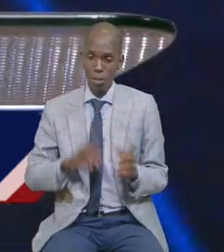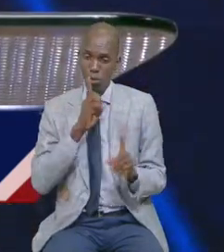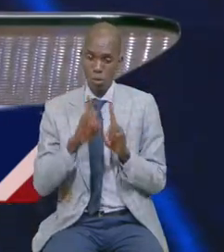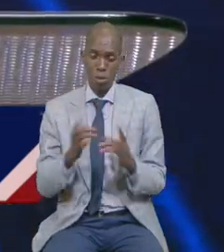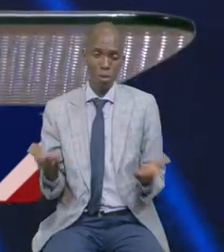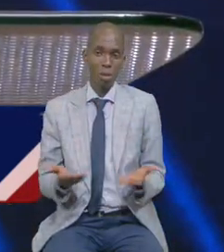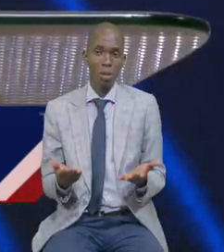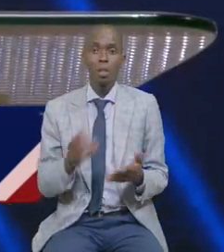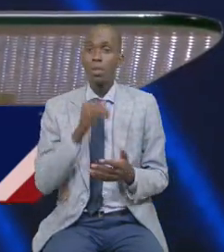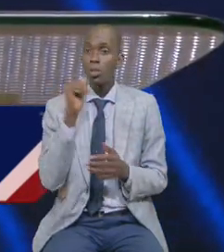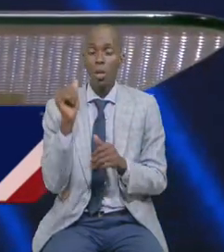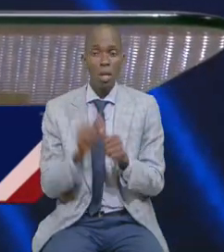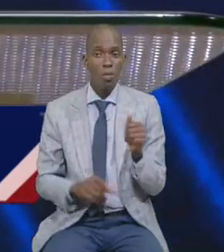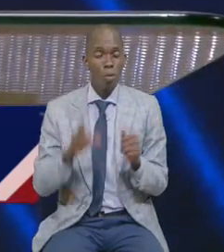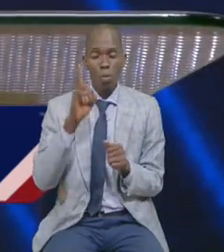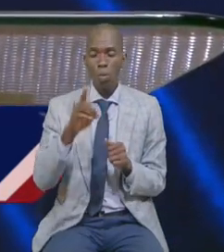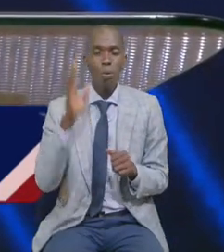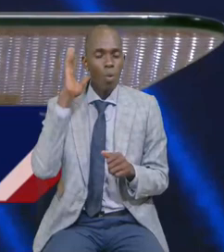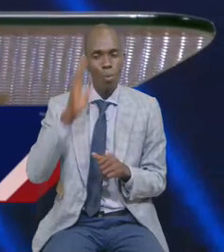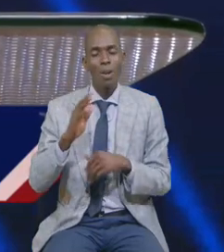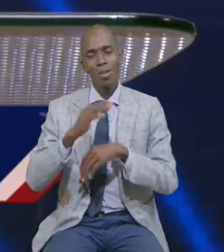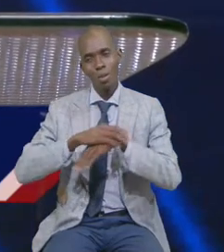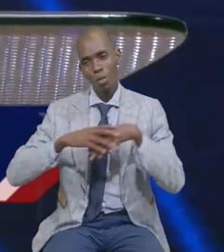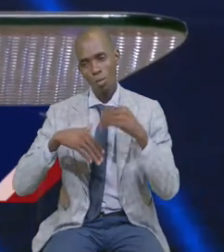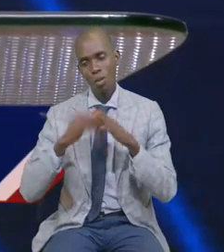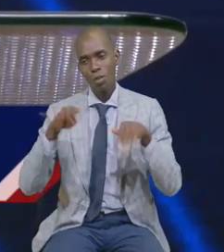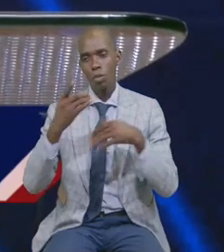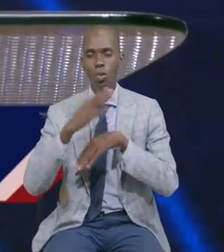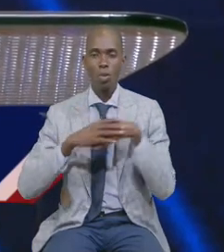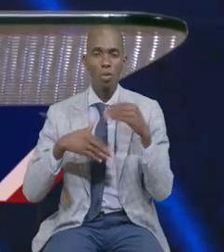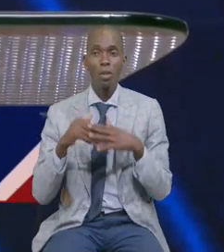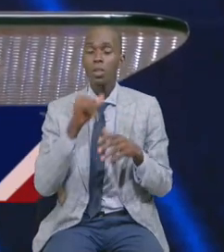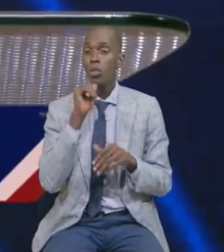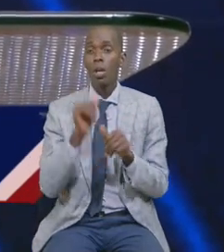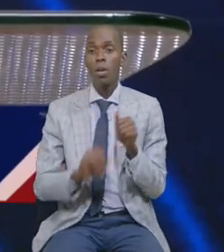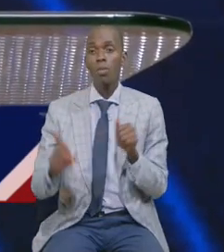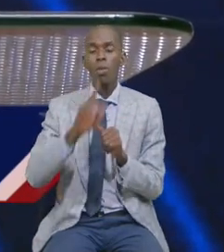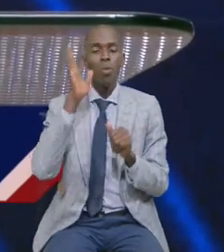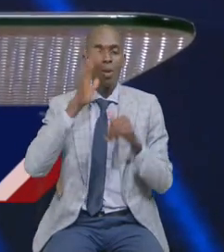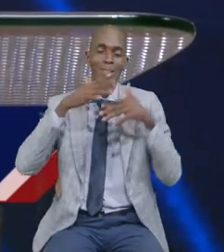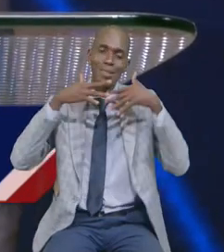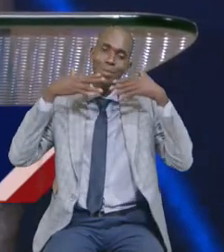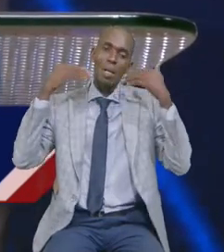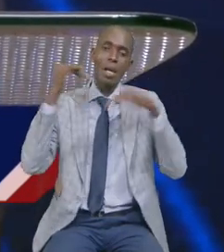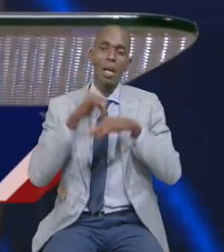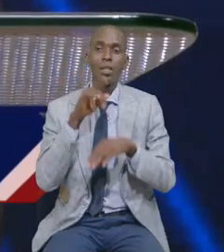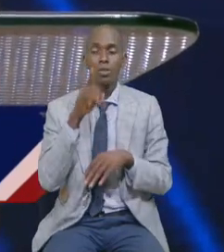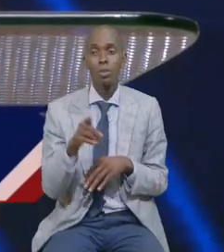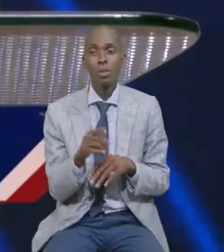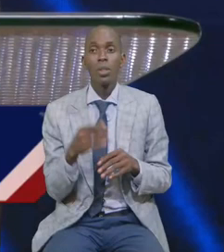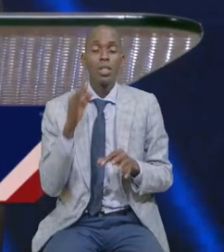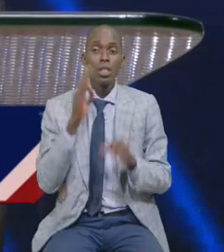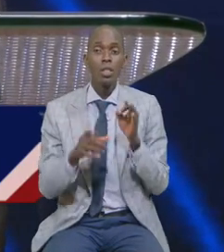not everybody will pat you on the back. In the world, not everybody will smile at you. If you're a man of conviction, if